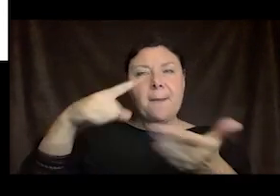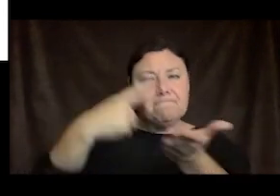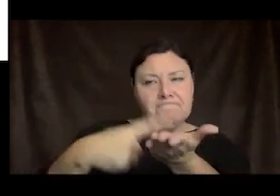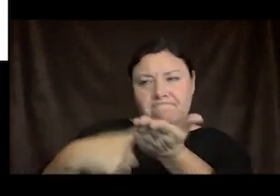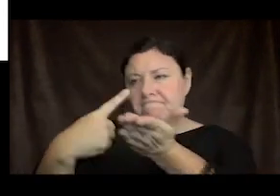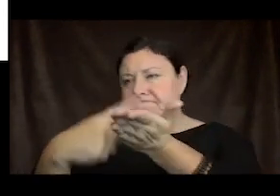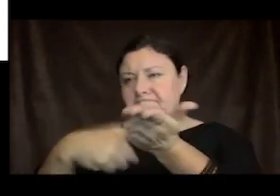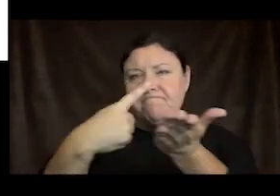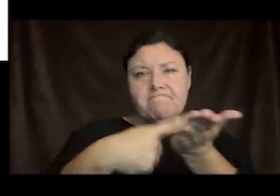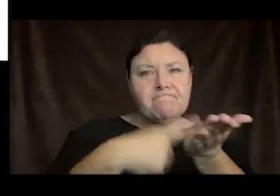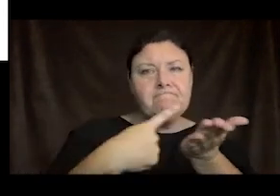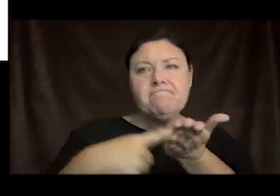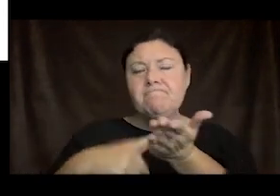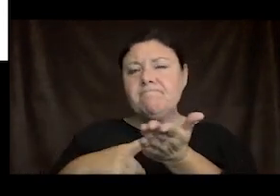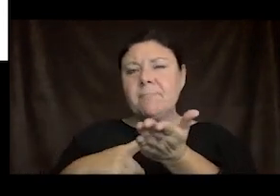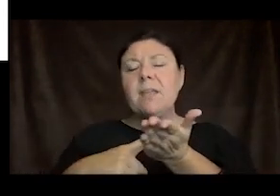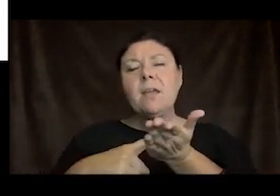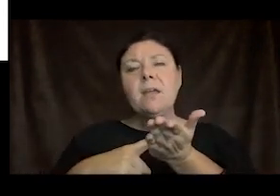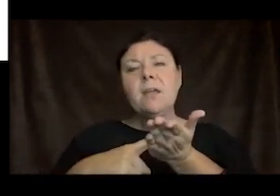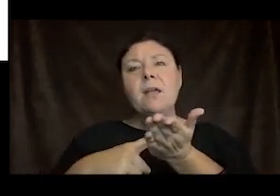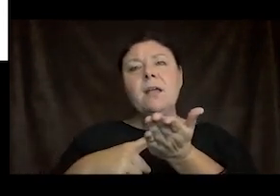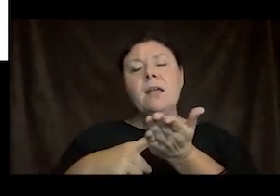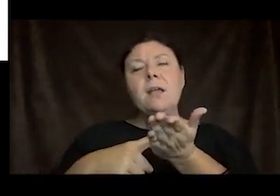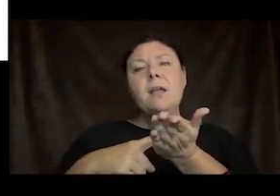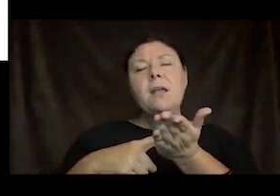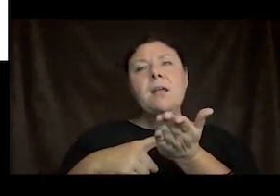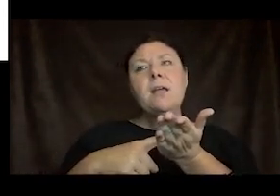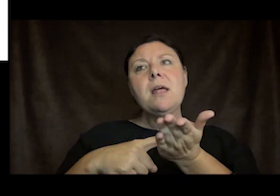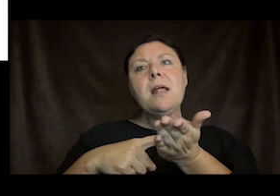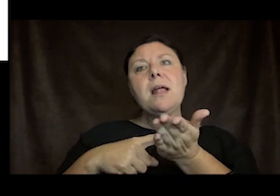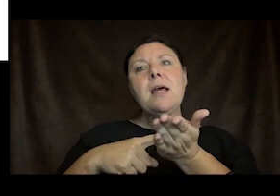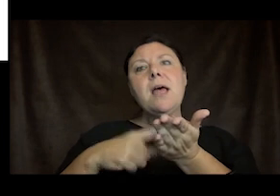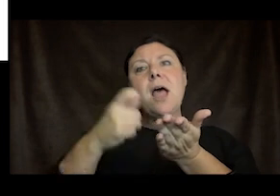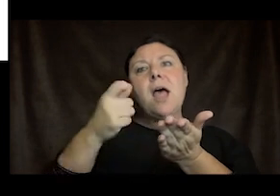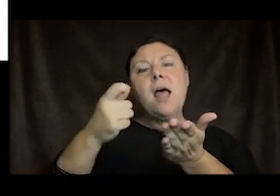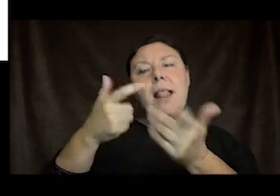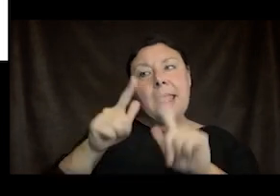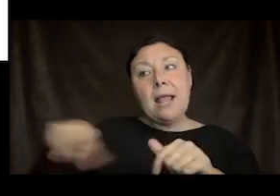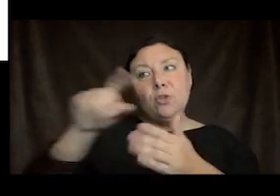that other people may think differently. Ask them to write a statement,